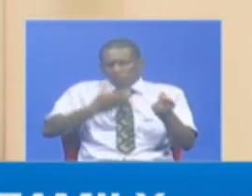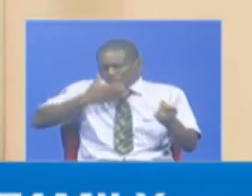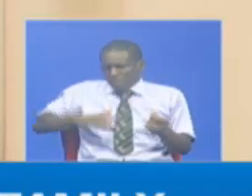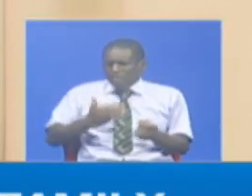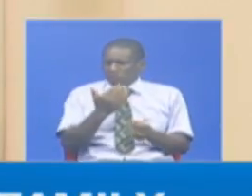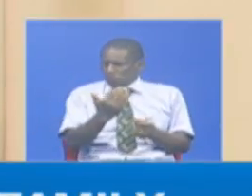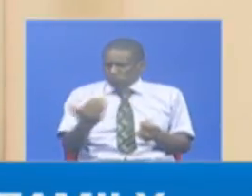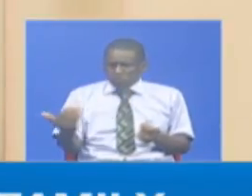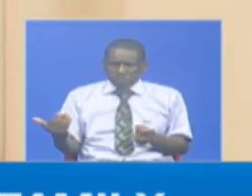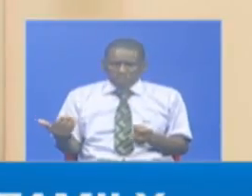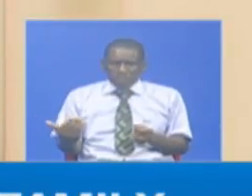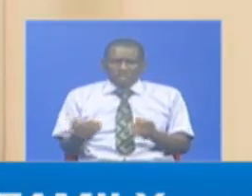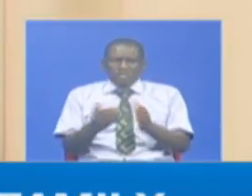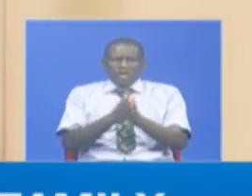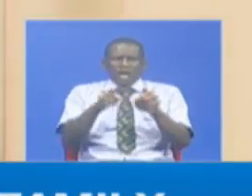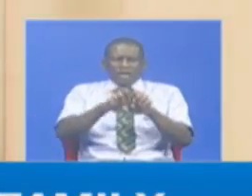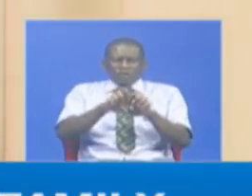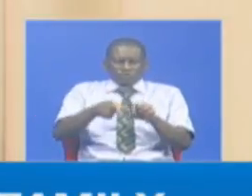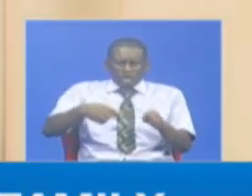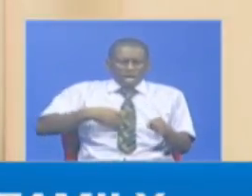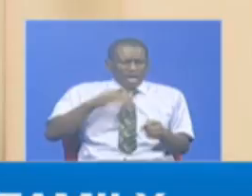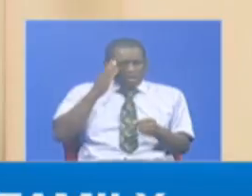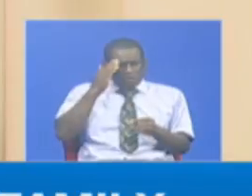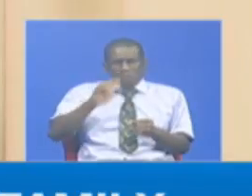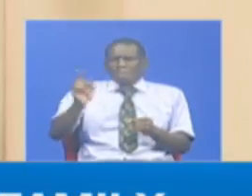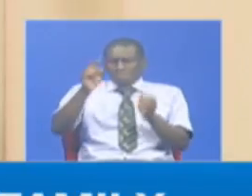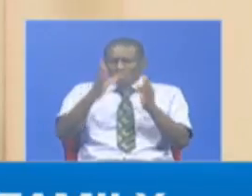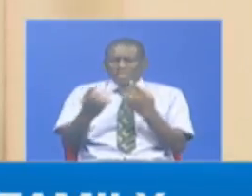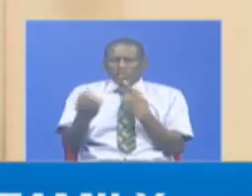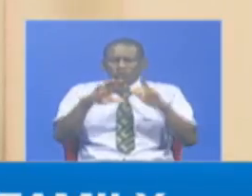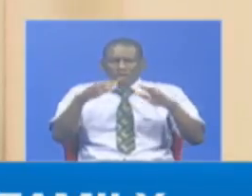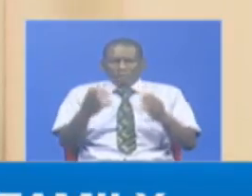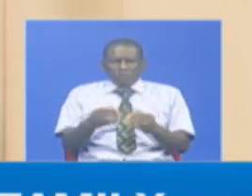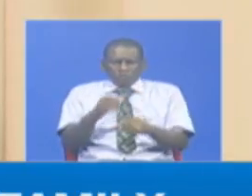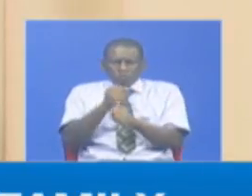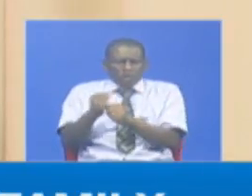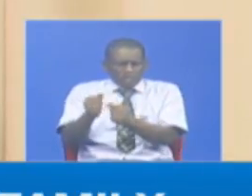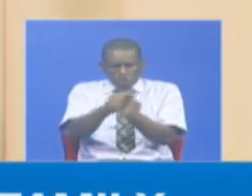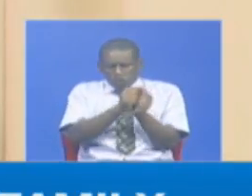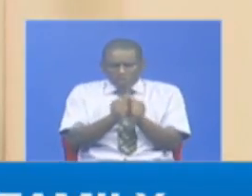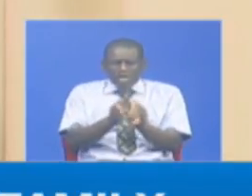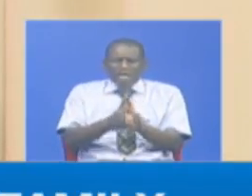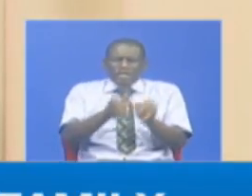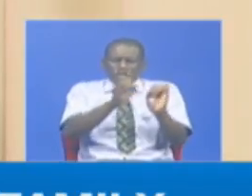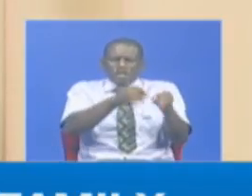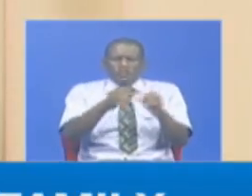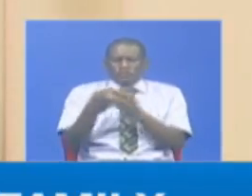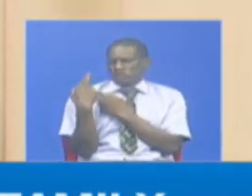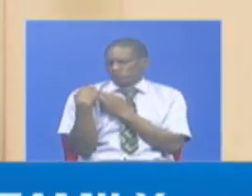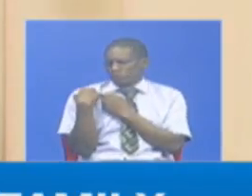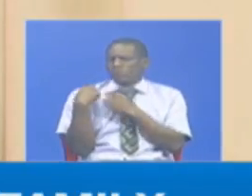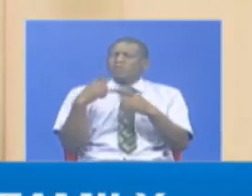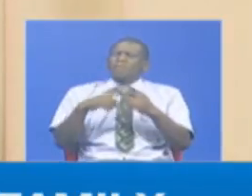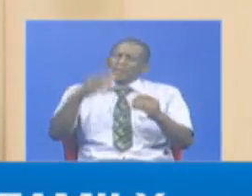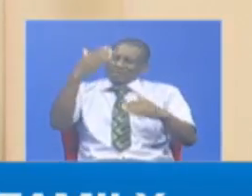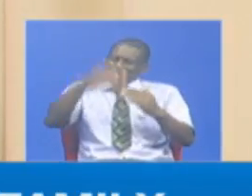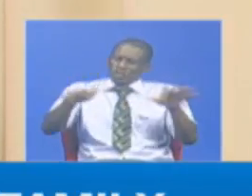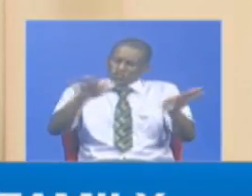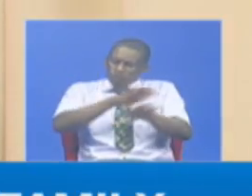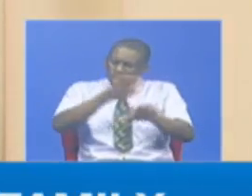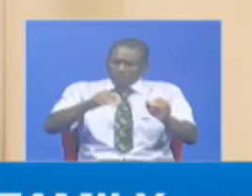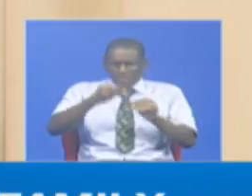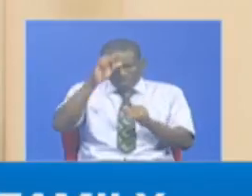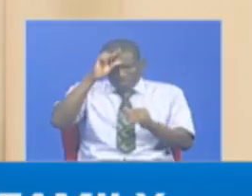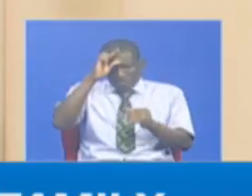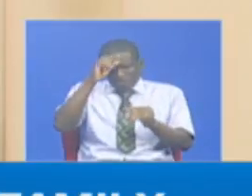children. And I know the CS is talking about collective and individual responsibility. But at the end of the day, the state has a